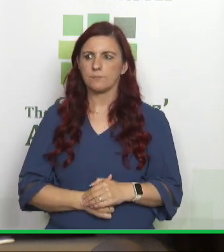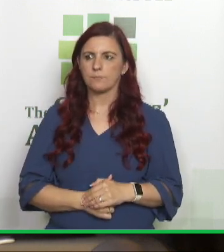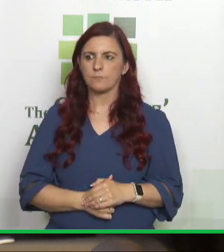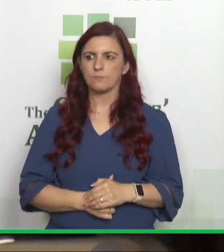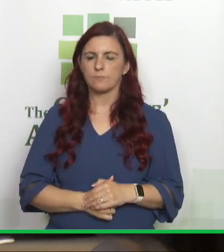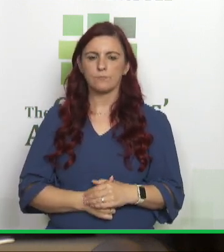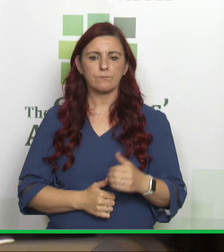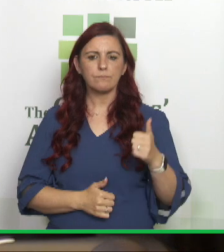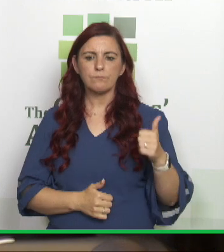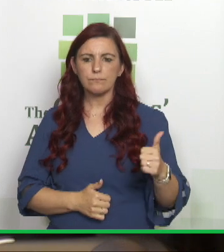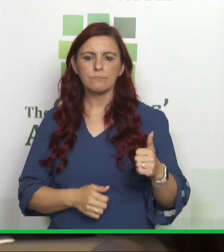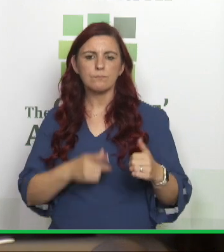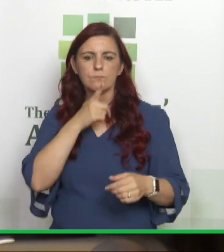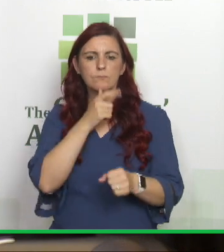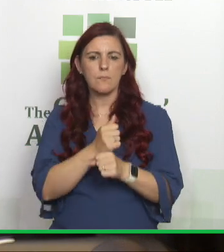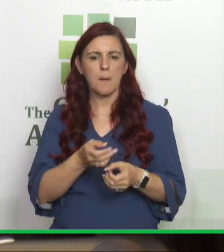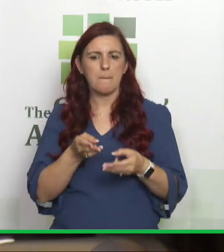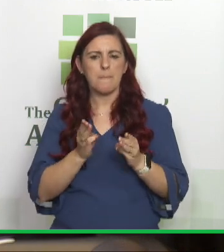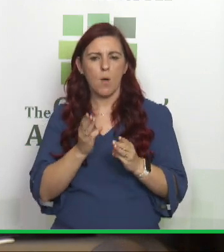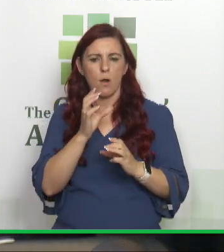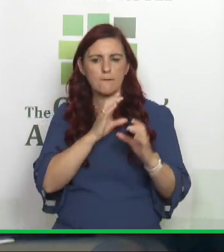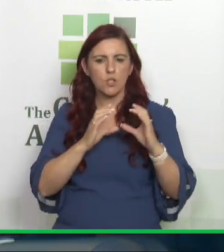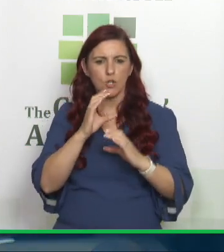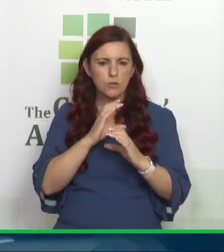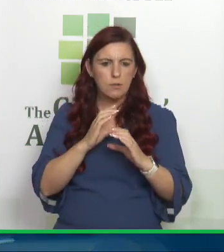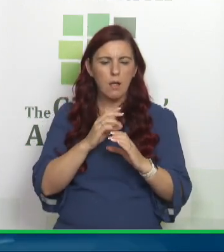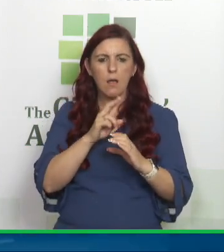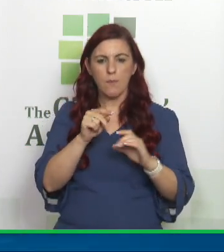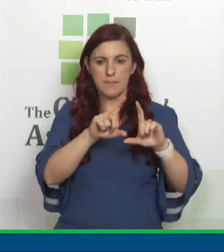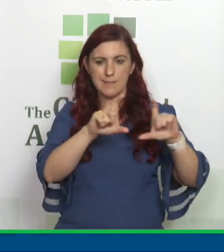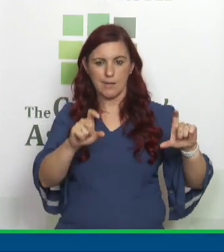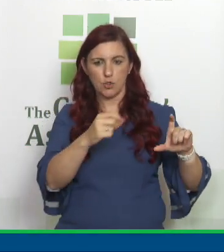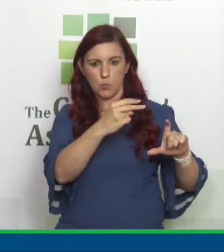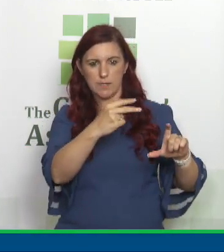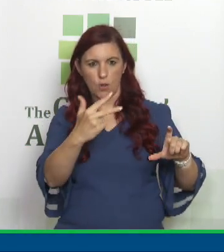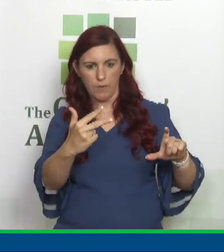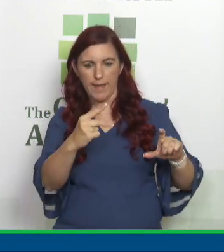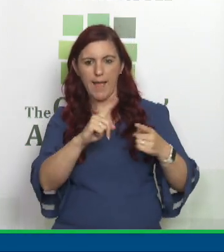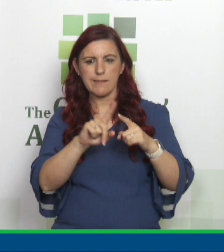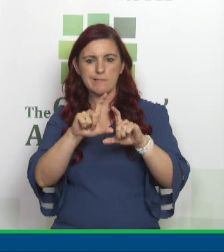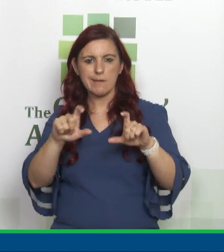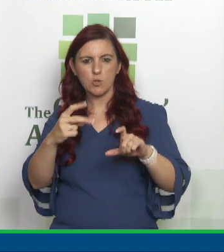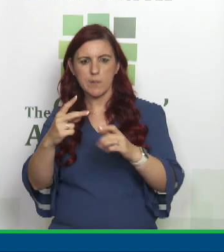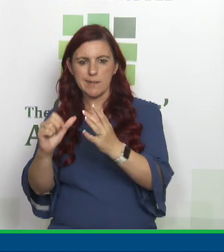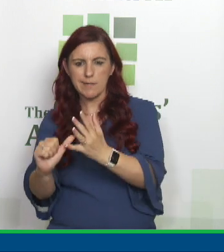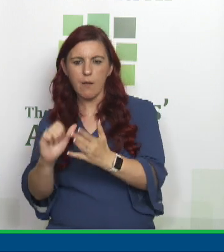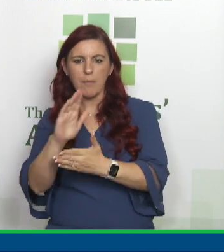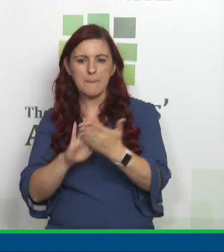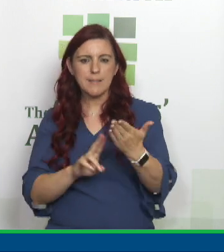I will firstly turn to our powers of search, which comes from Section 23 and Section 26 of the Misuse of Drugs